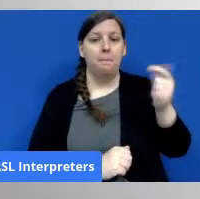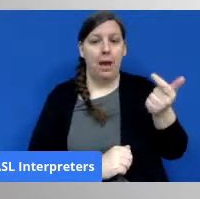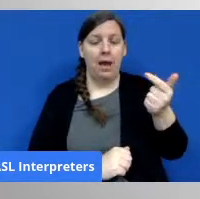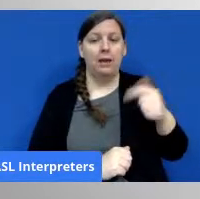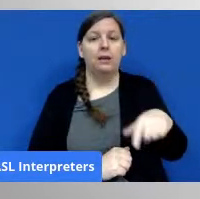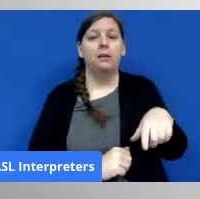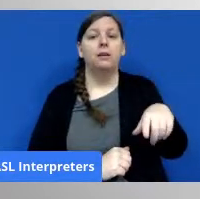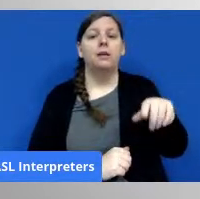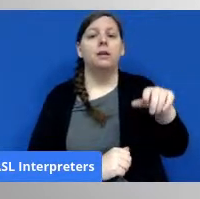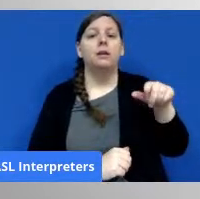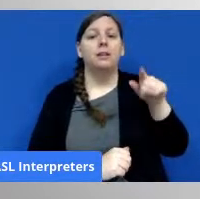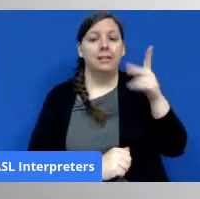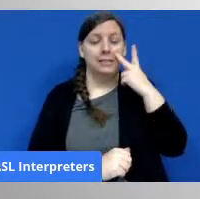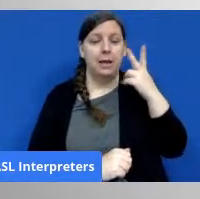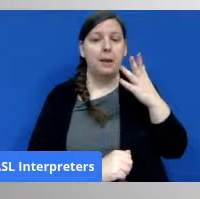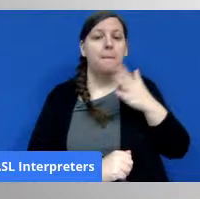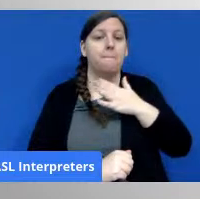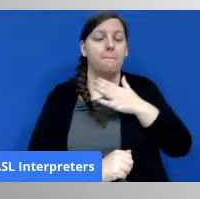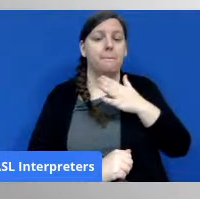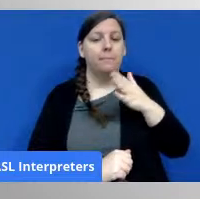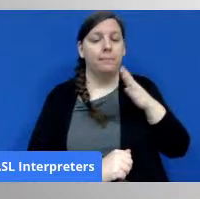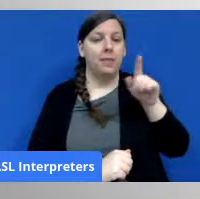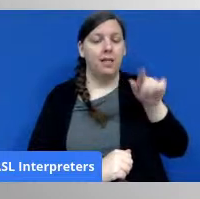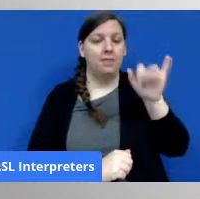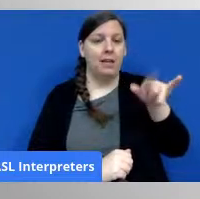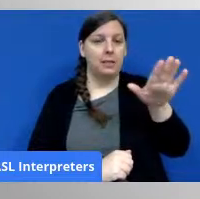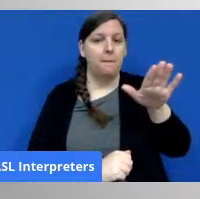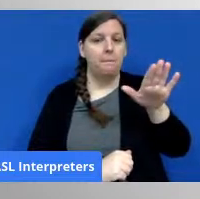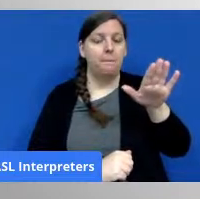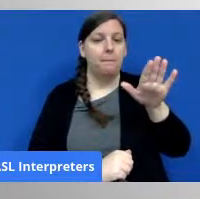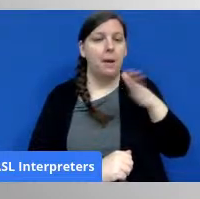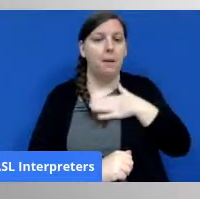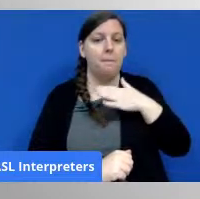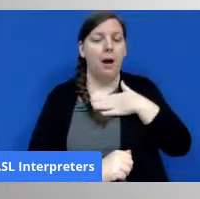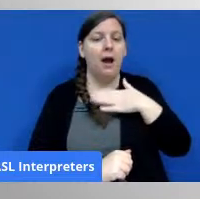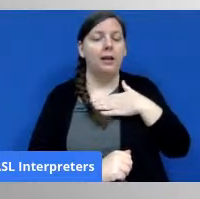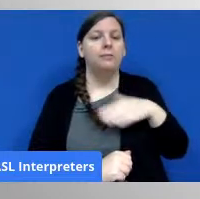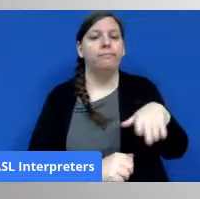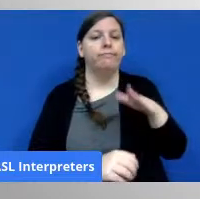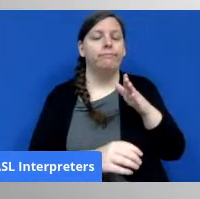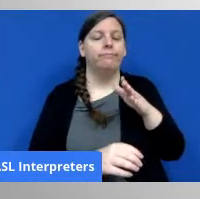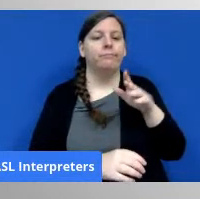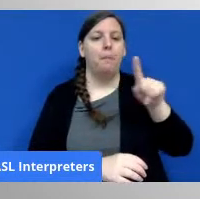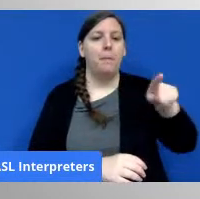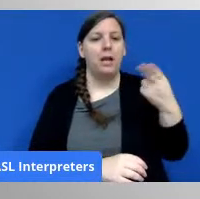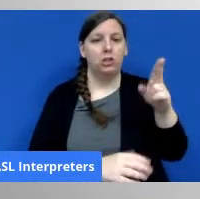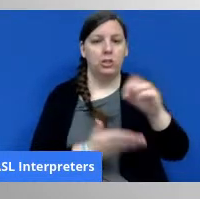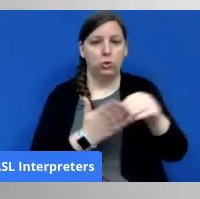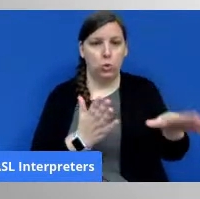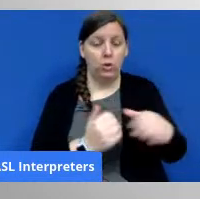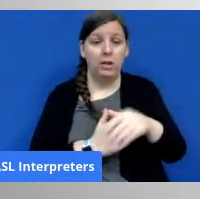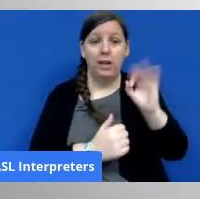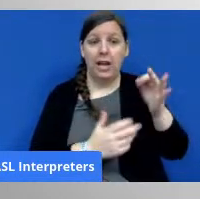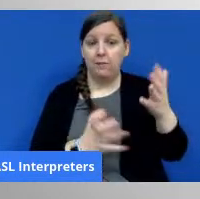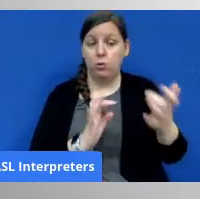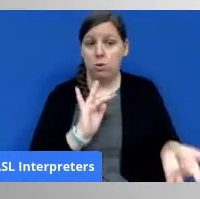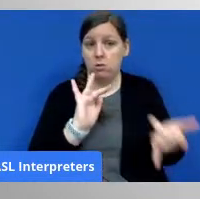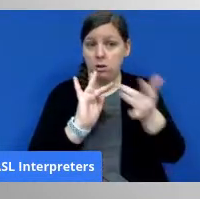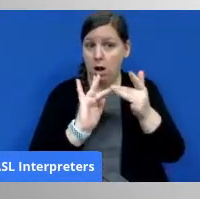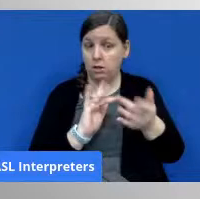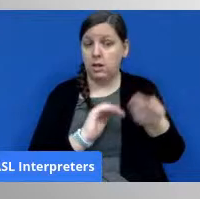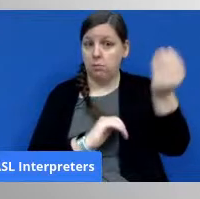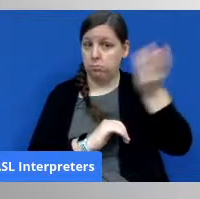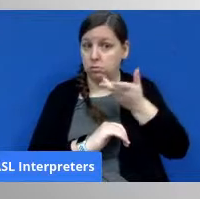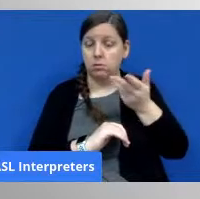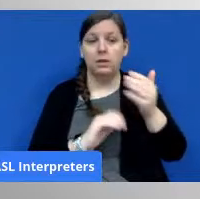her email. If anyone watching this or attending this call wants to get in touch with me, please feel free to